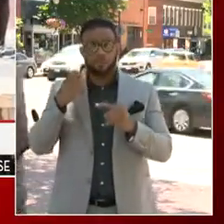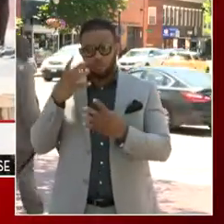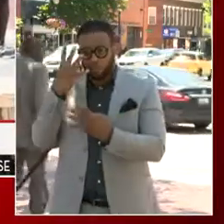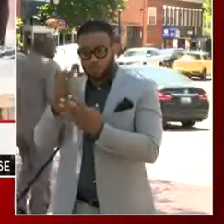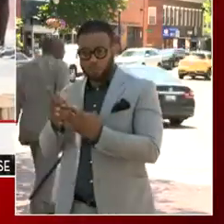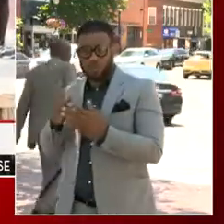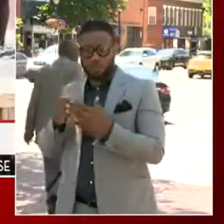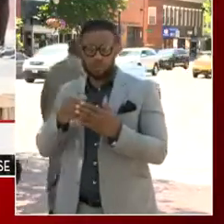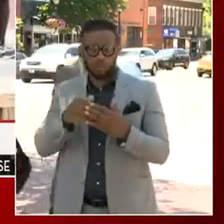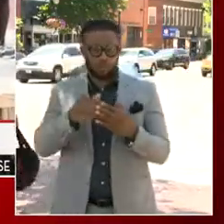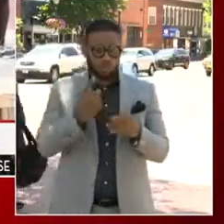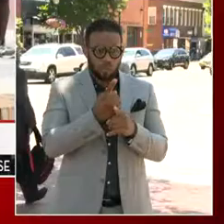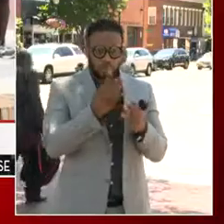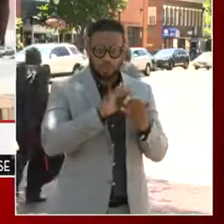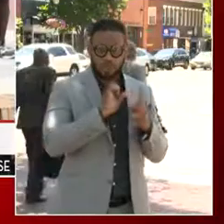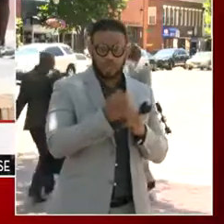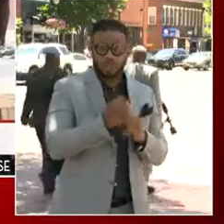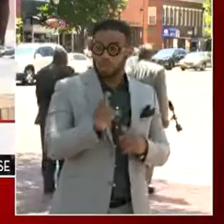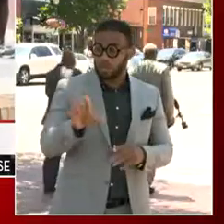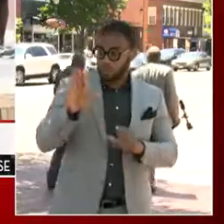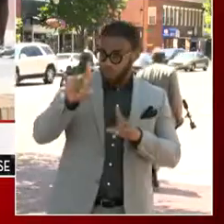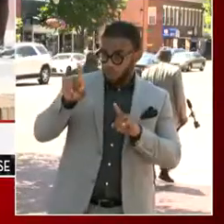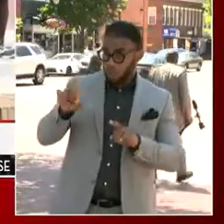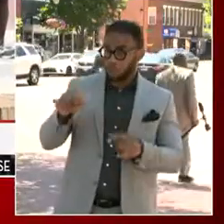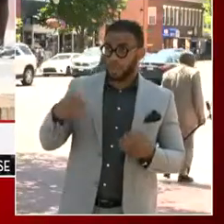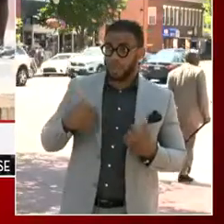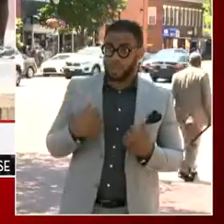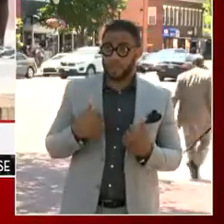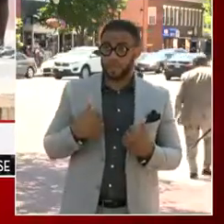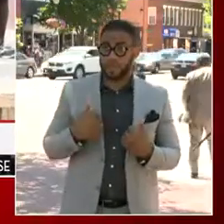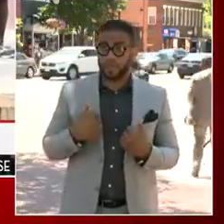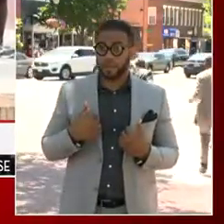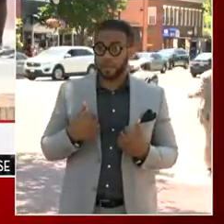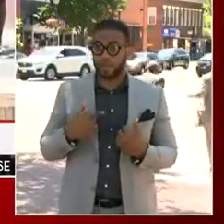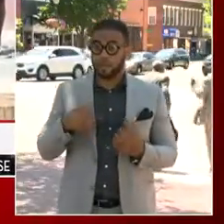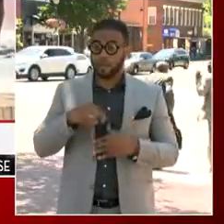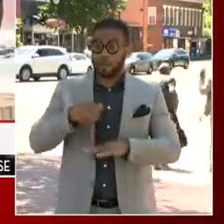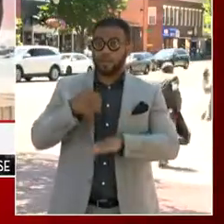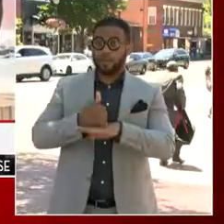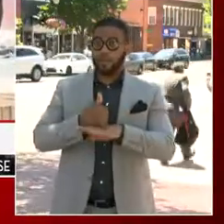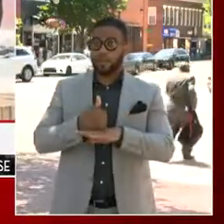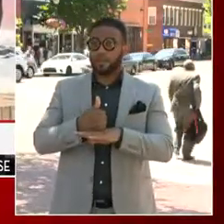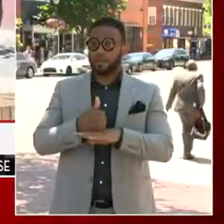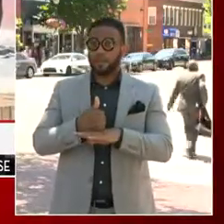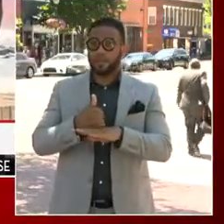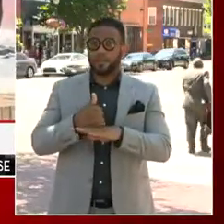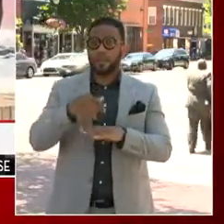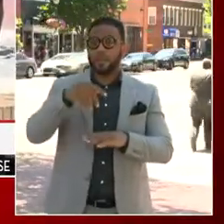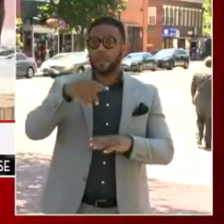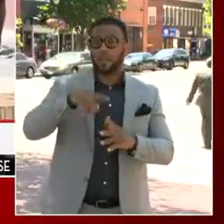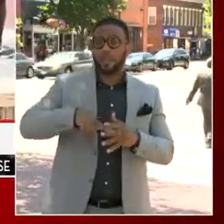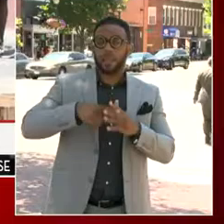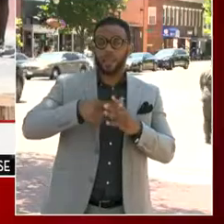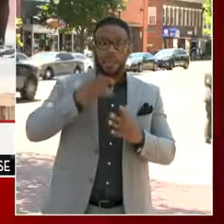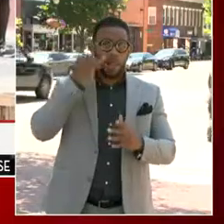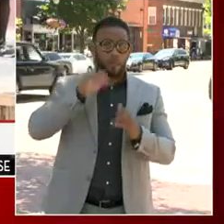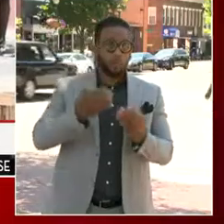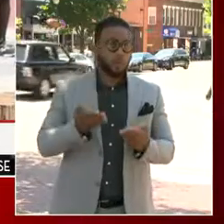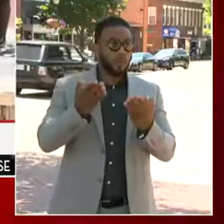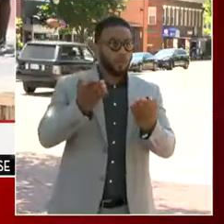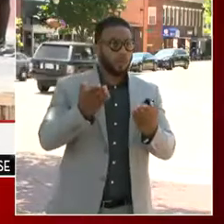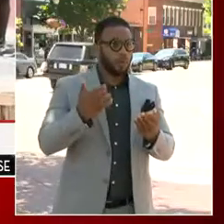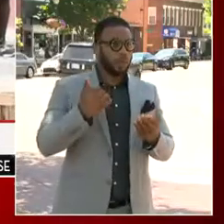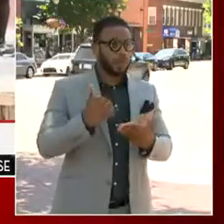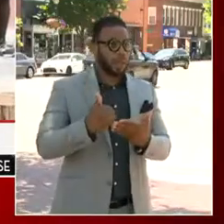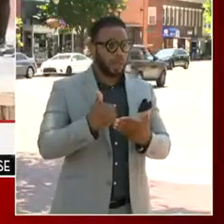a great question, and we have we've instituted a pilot idea with this proposal that